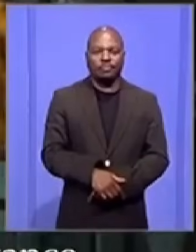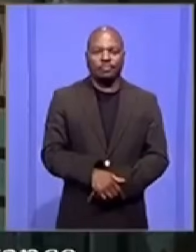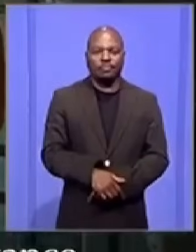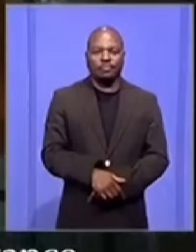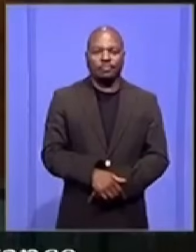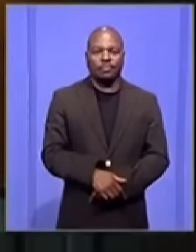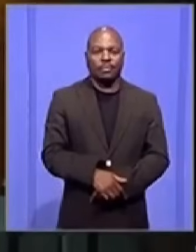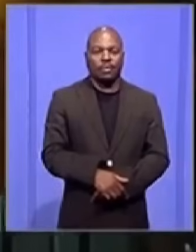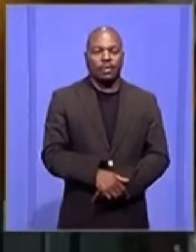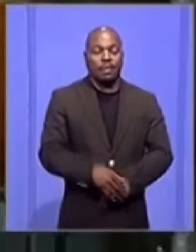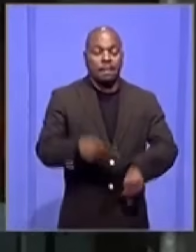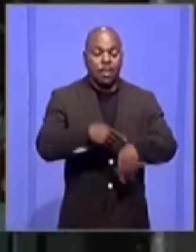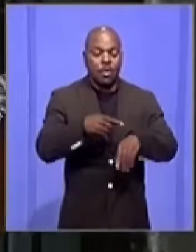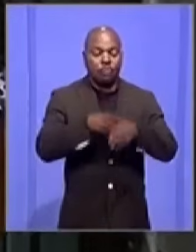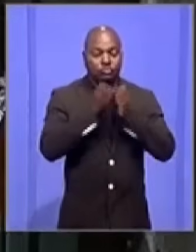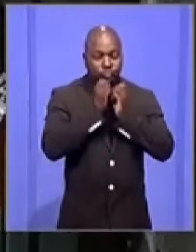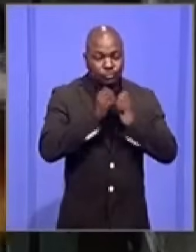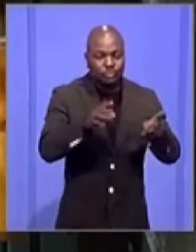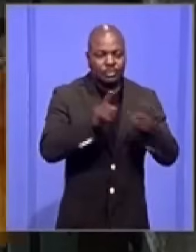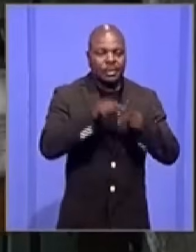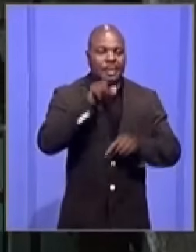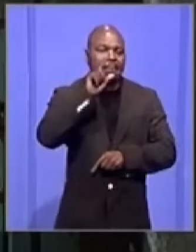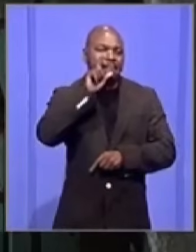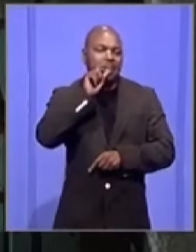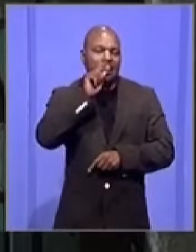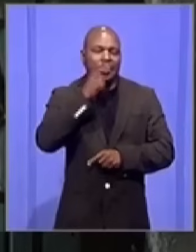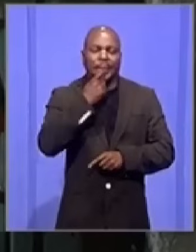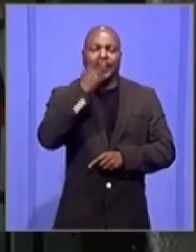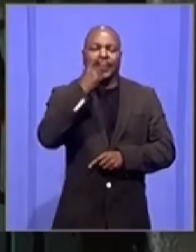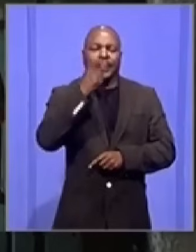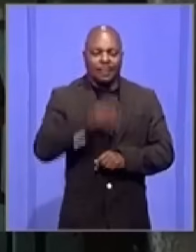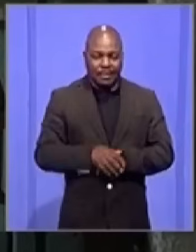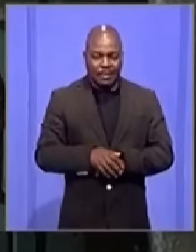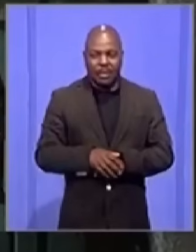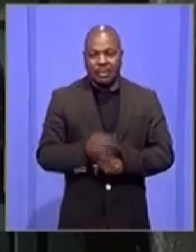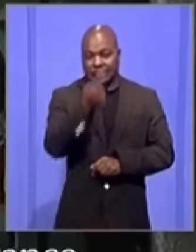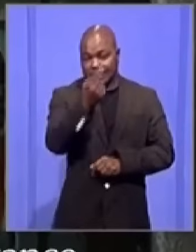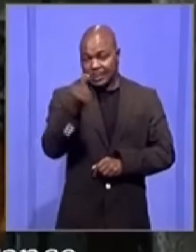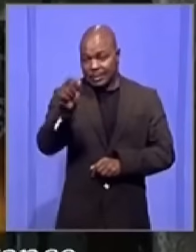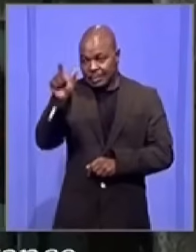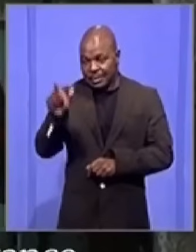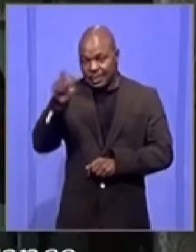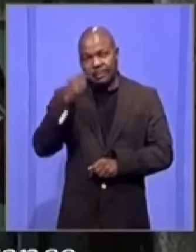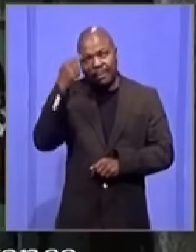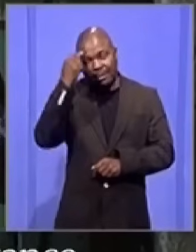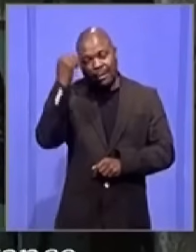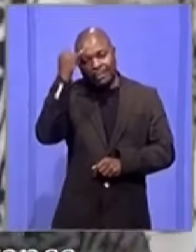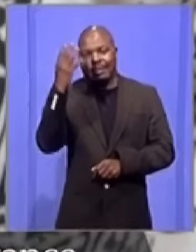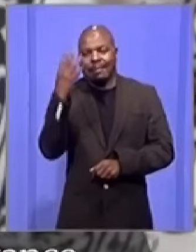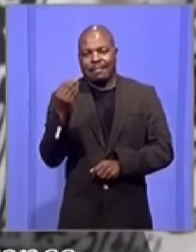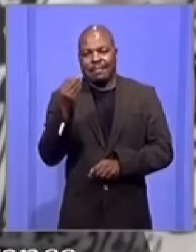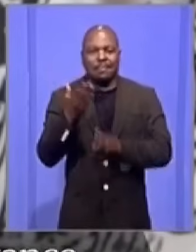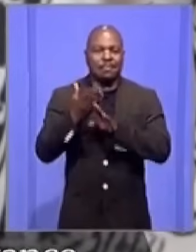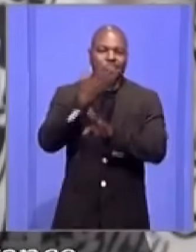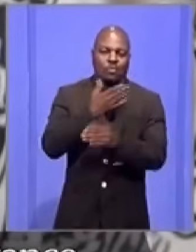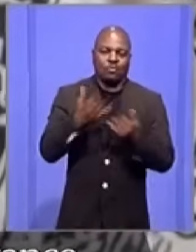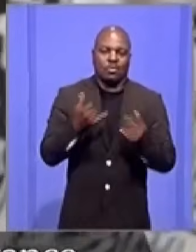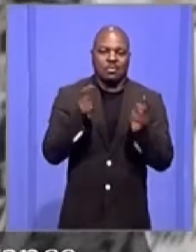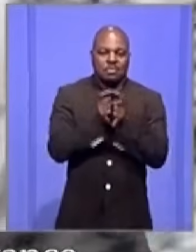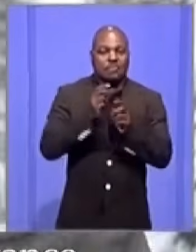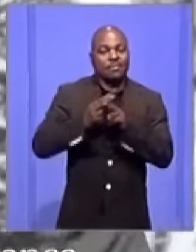o tshollwa marapo gwalla dinonyana o mongwe le o mongwe o na le gopolo pele ga papadi ya magaolakgang